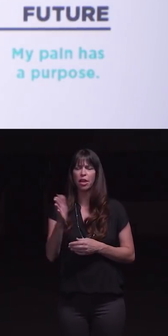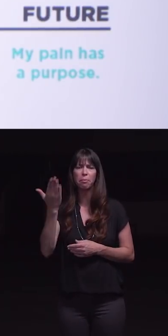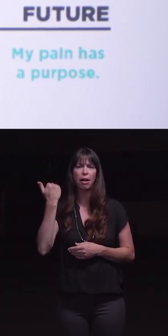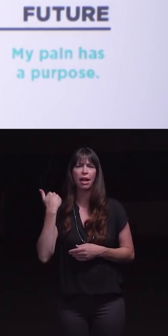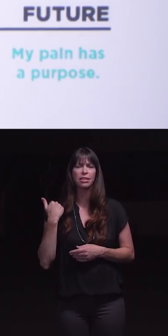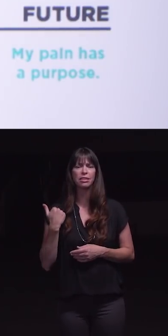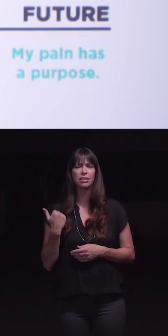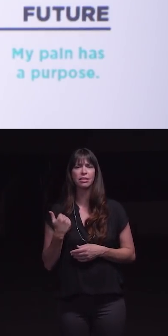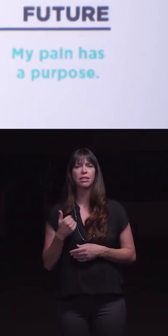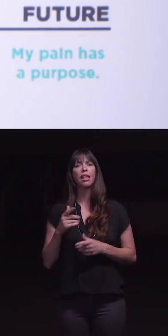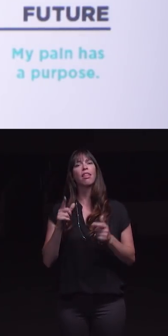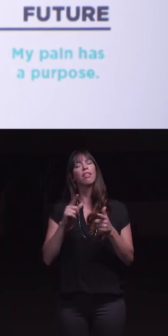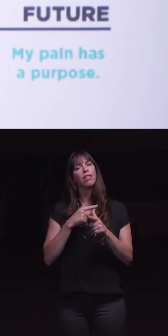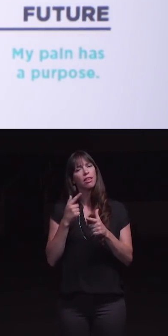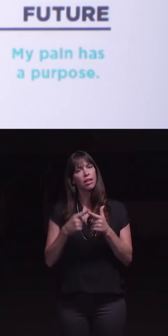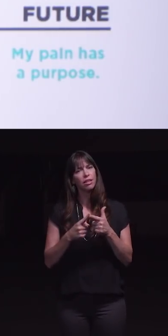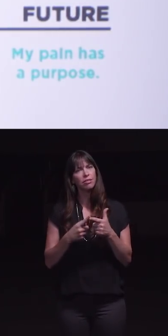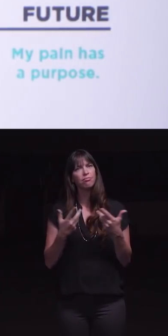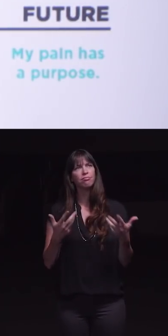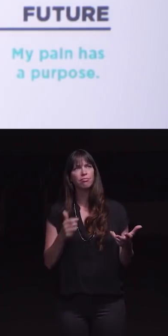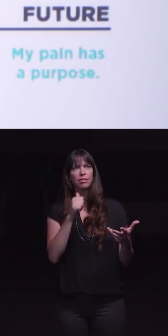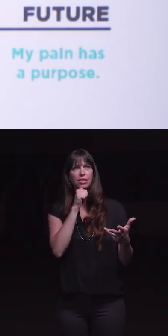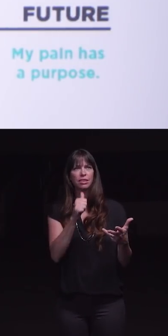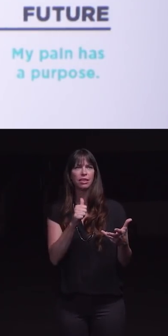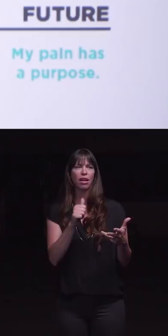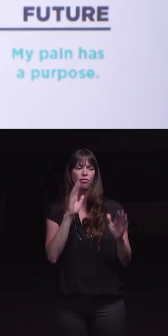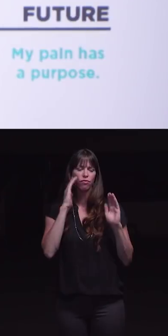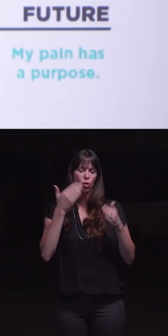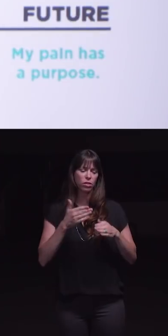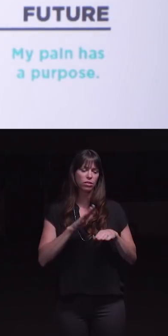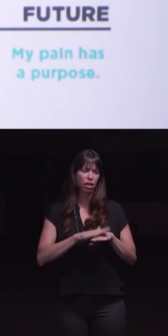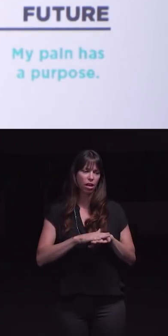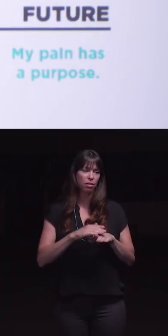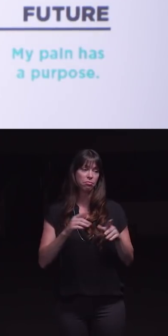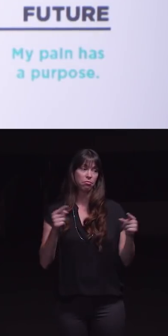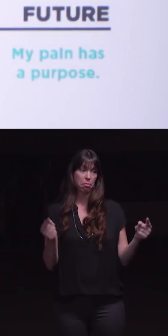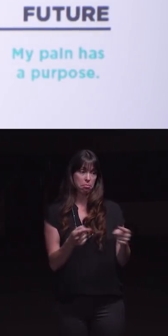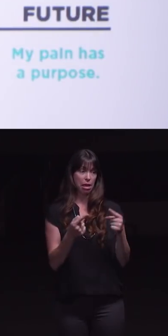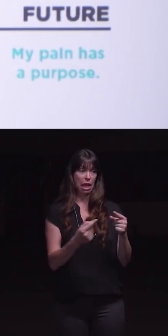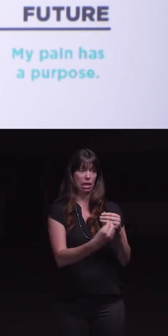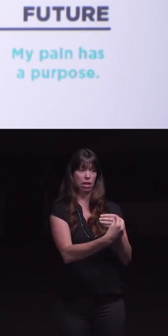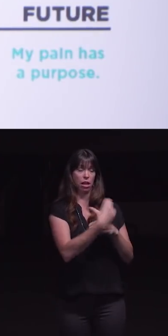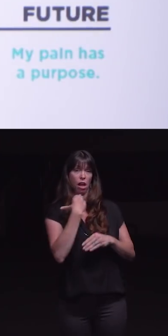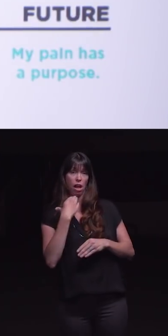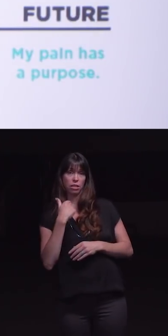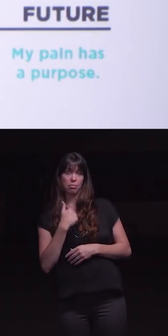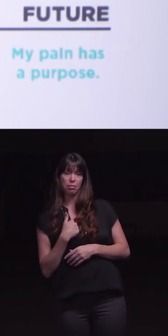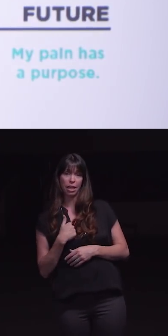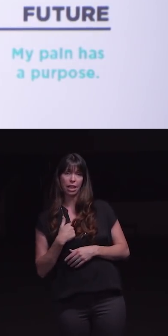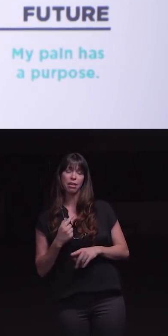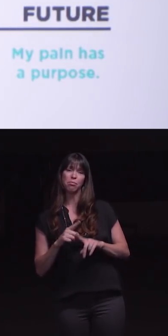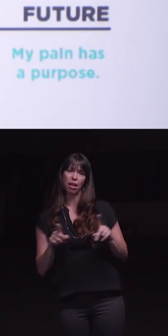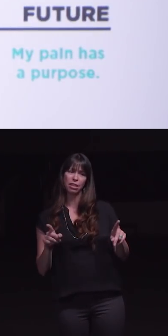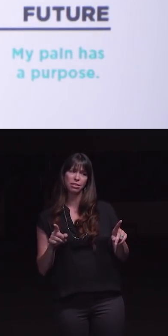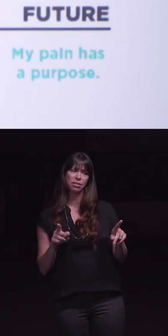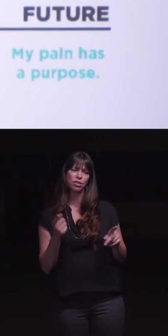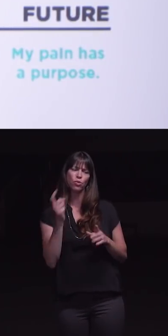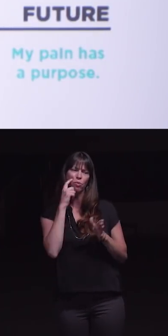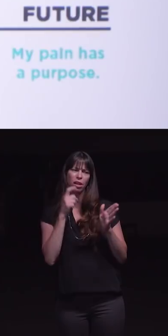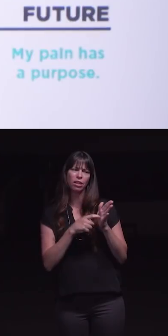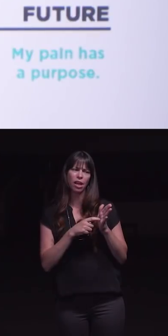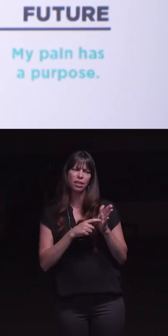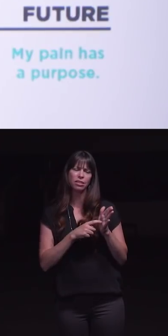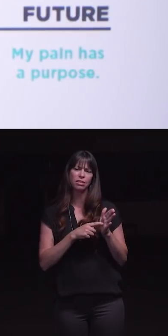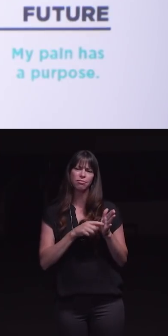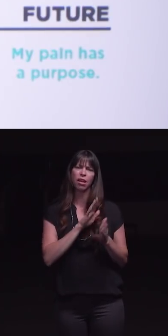then all of a sudden, it's not the pain that others have put on you, but it's actually the pain that others have put